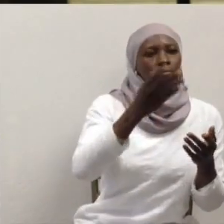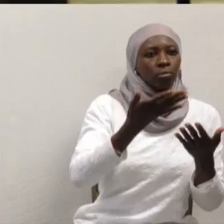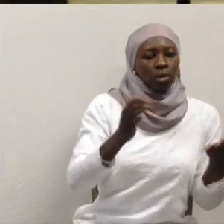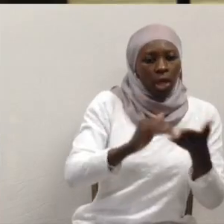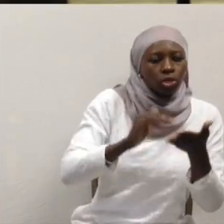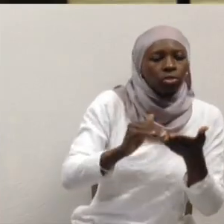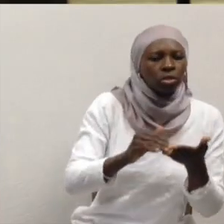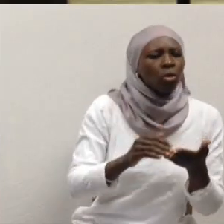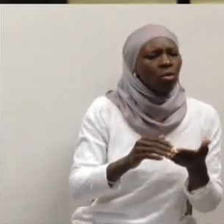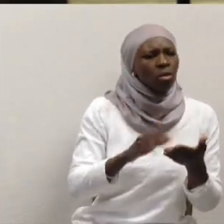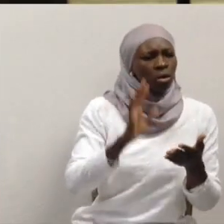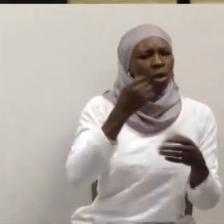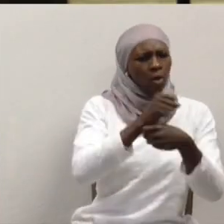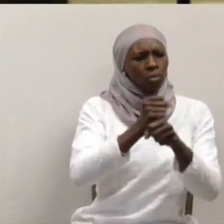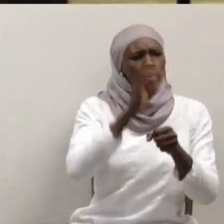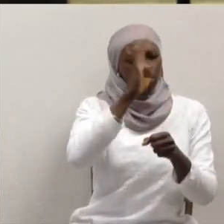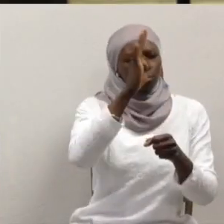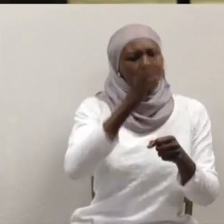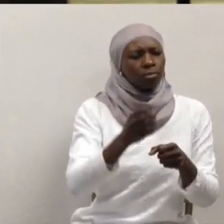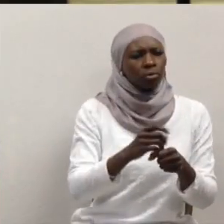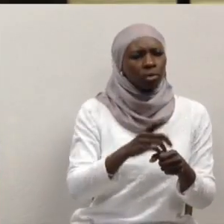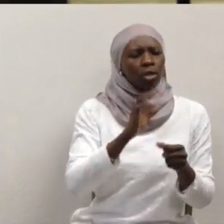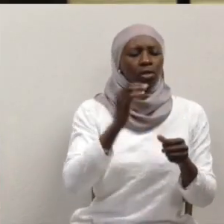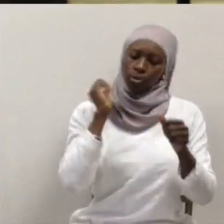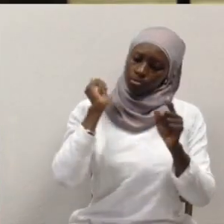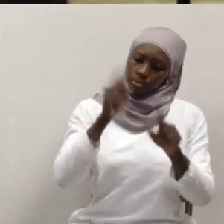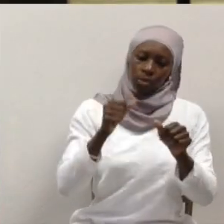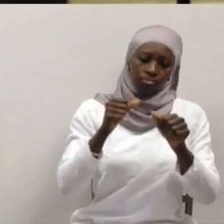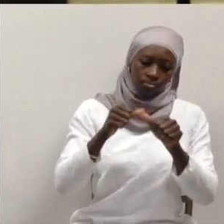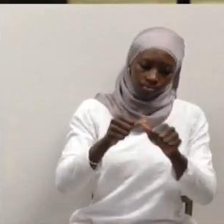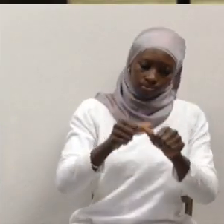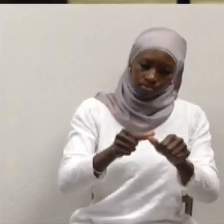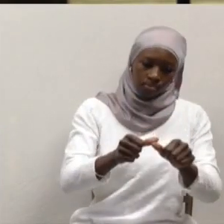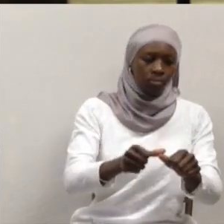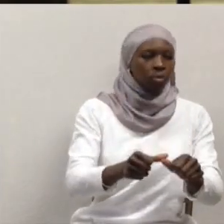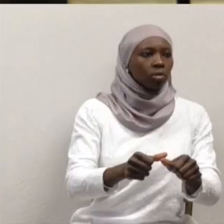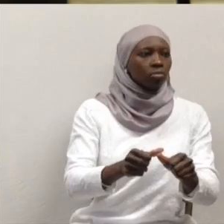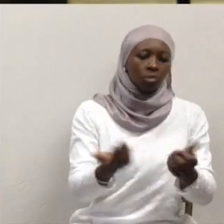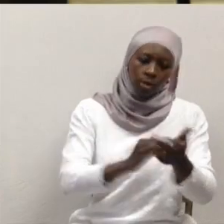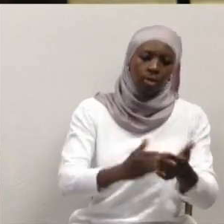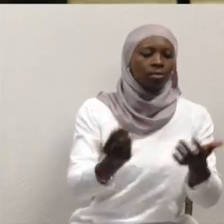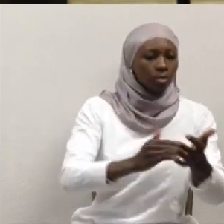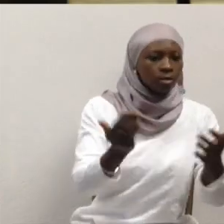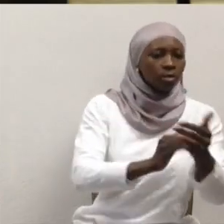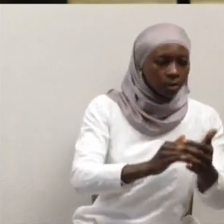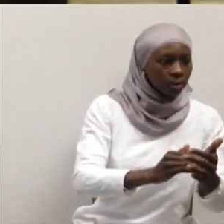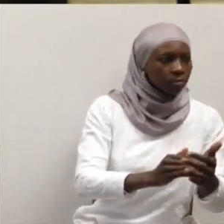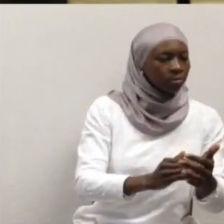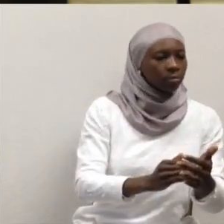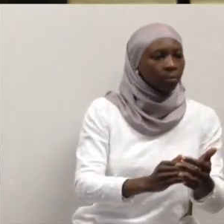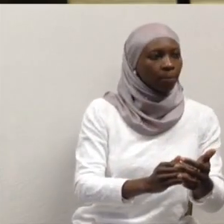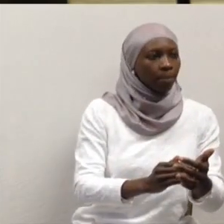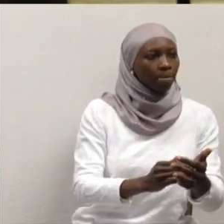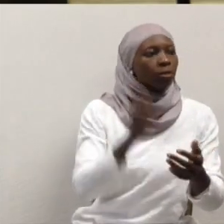be, but I create them and then I keep repeating them until I believe myself. You see, the media process